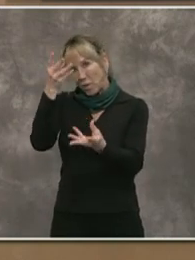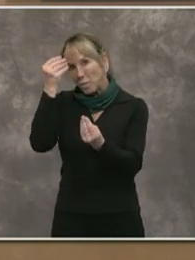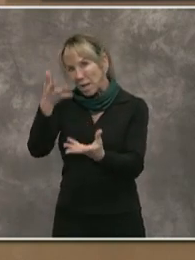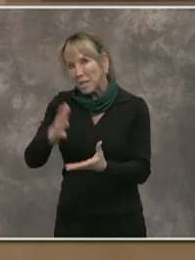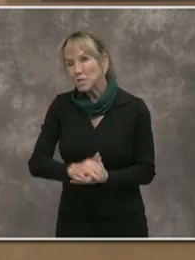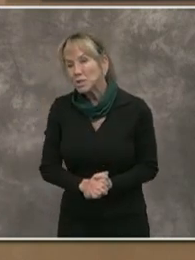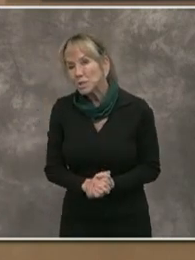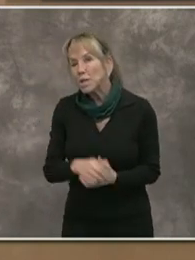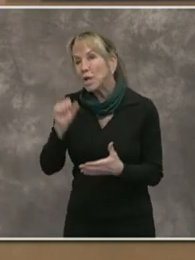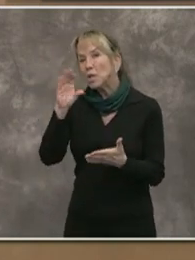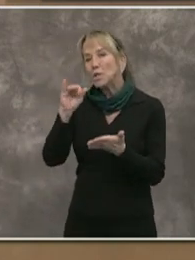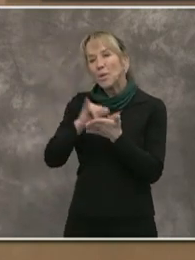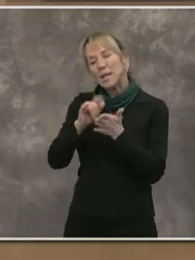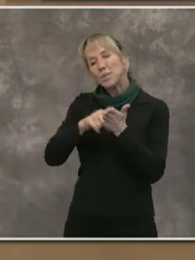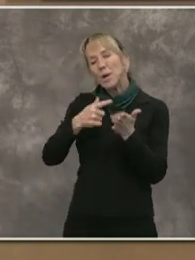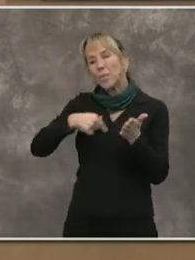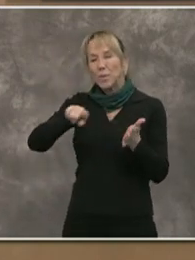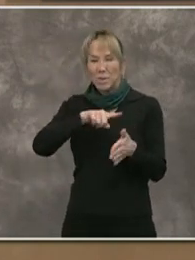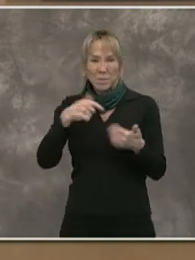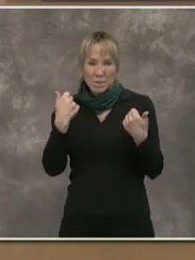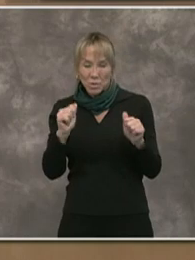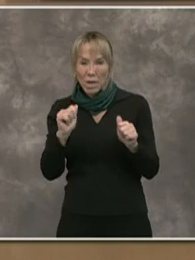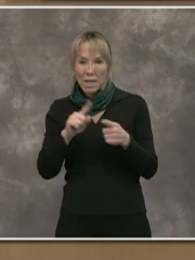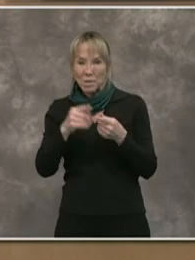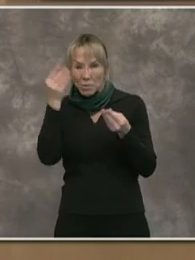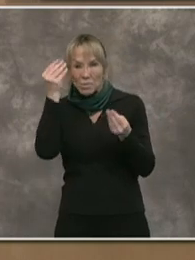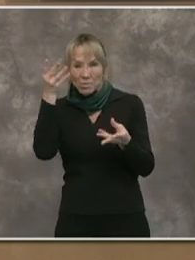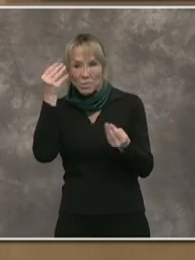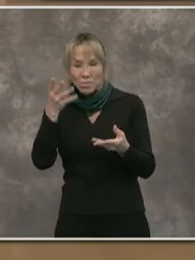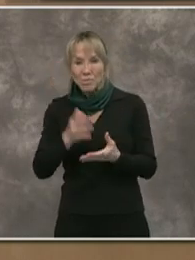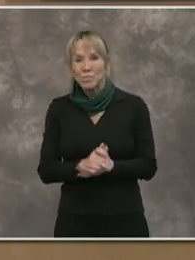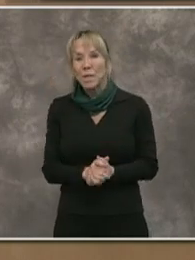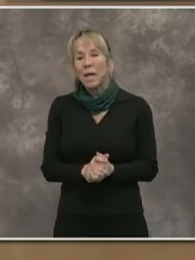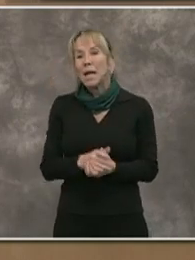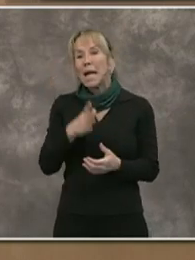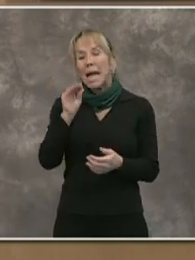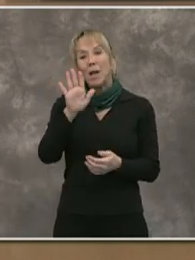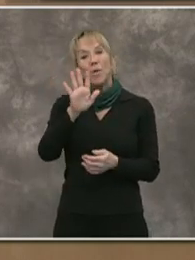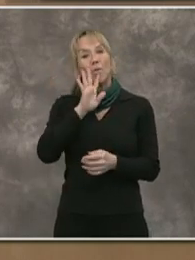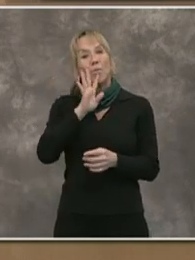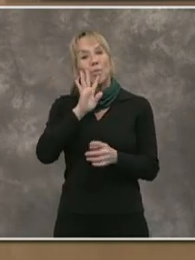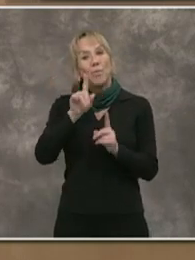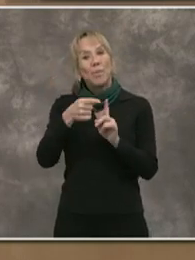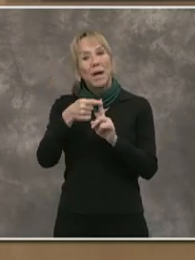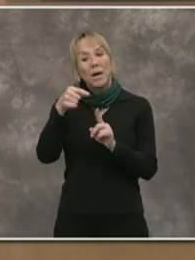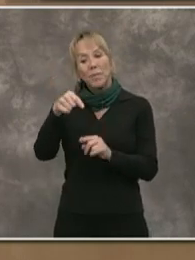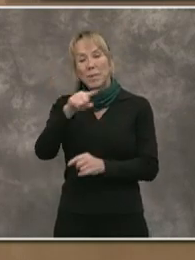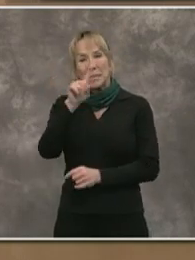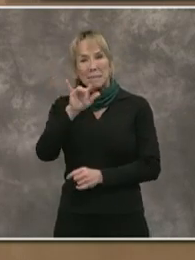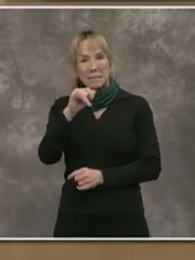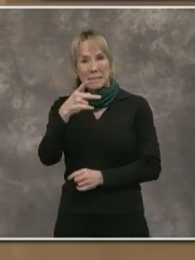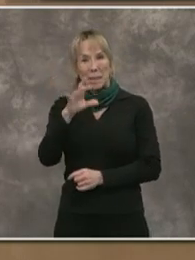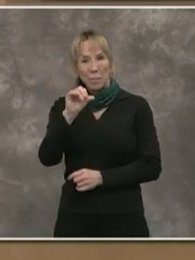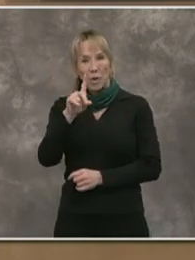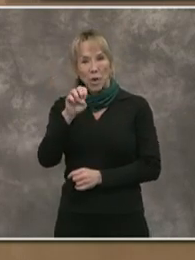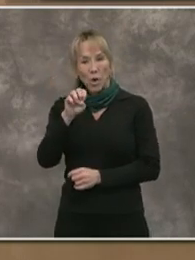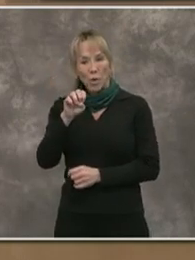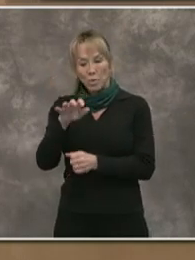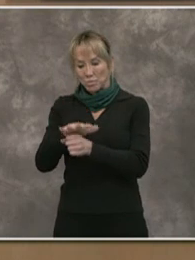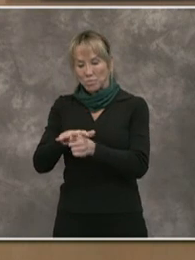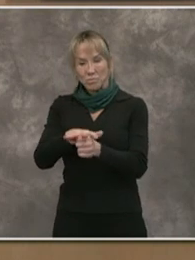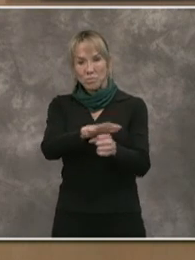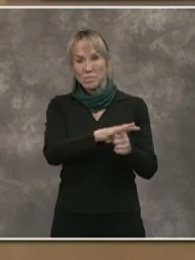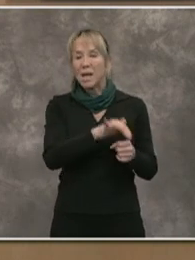to what the supervisor had to say. And it leads right into your question about zip codes. I think we've said repeatedly that the zip